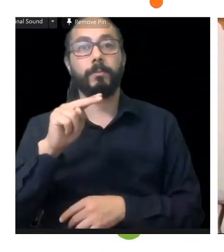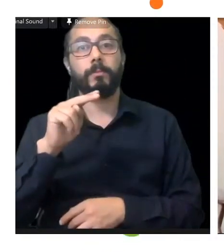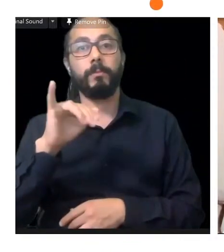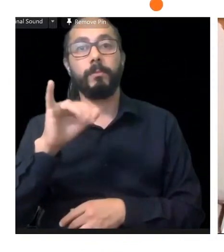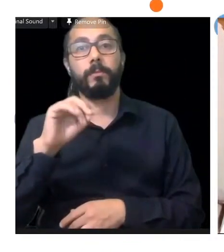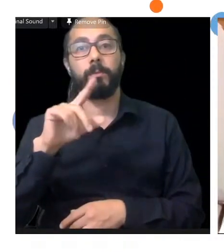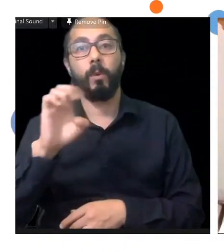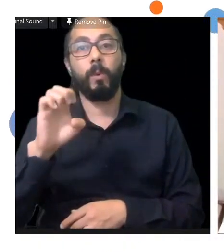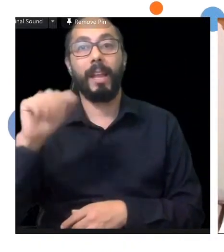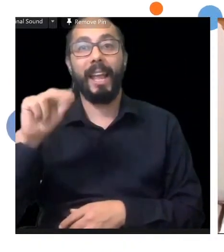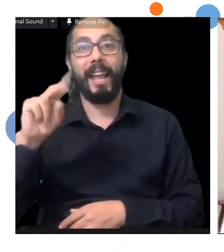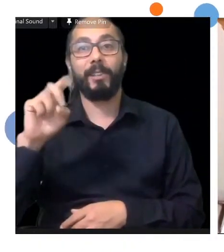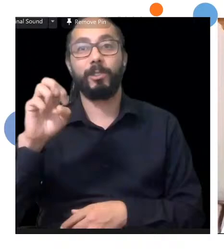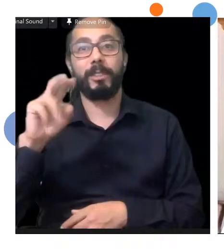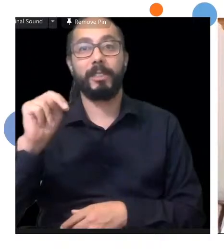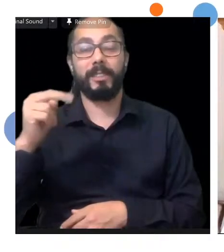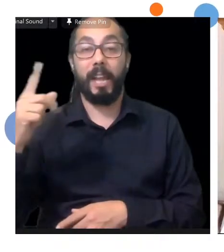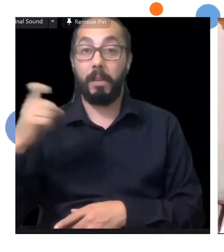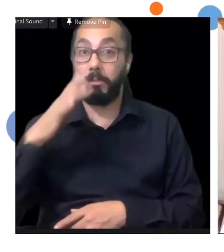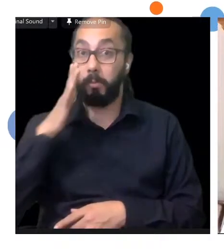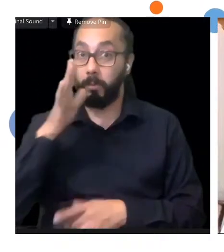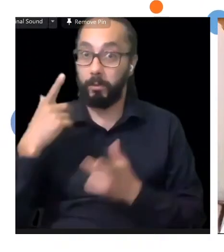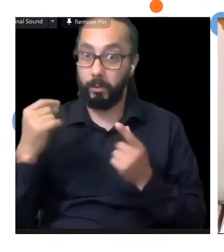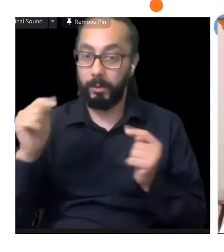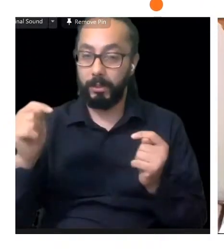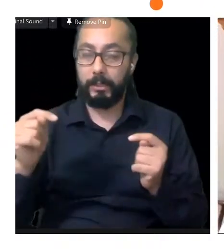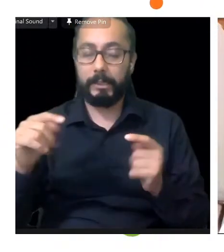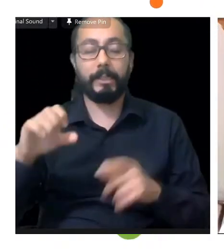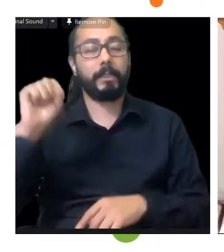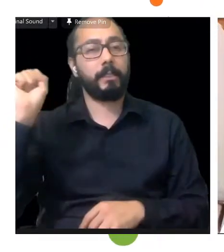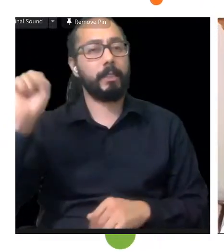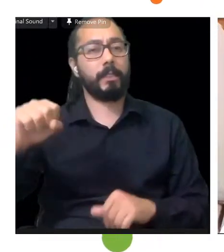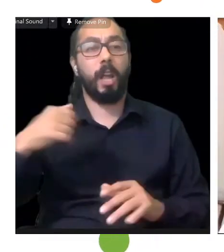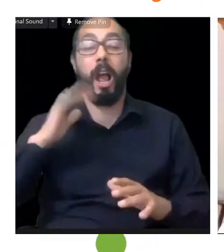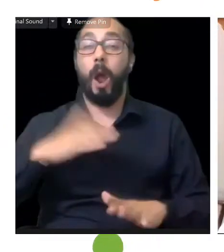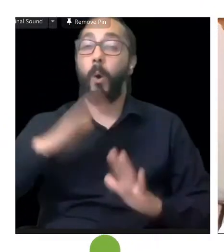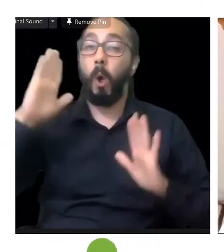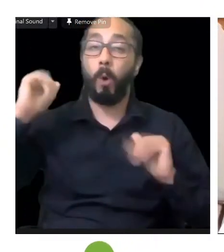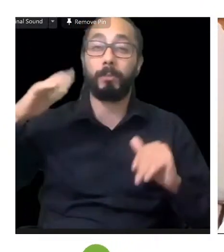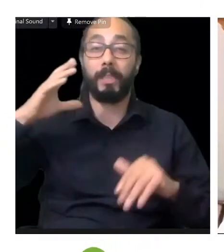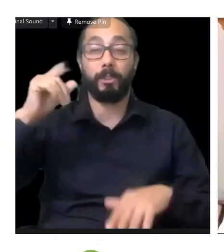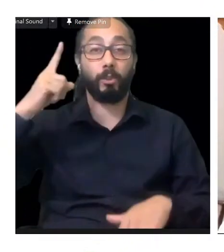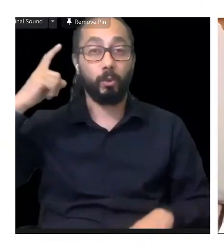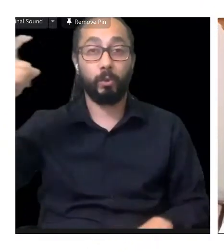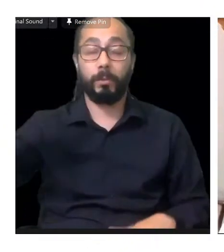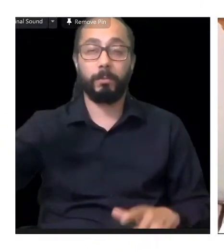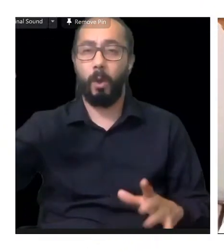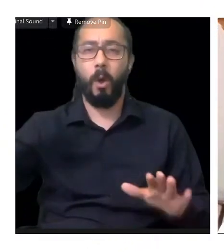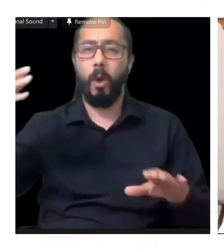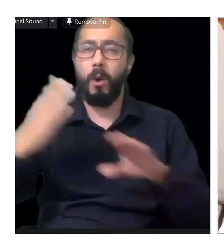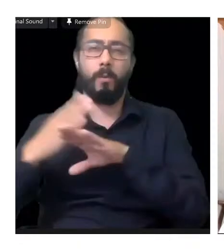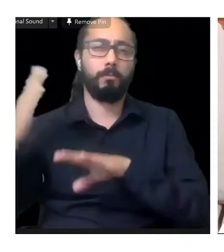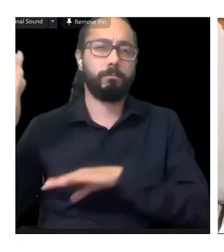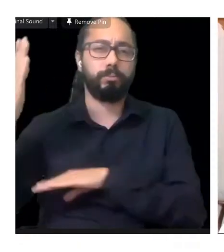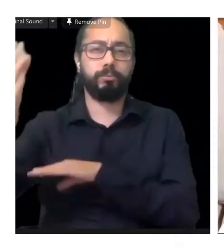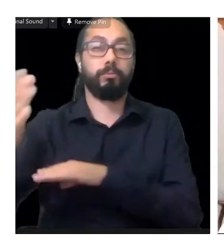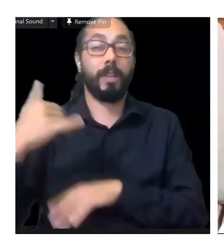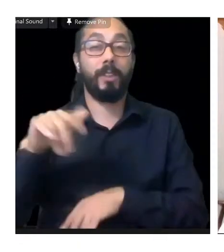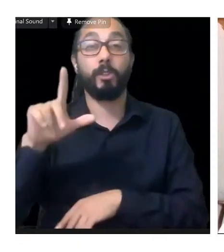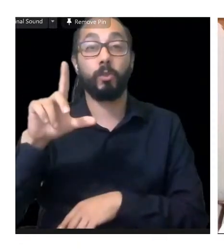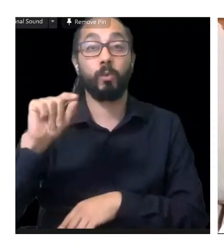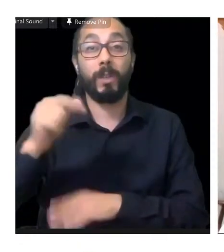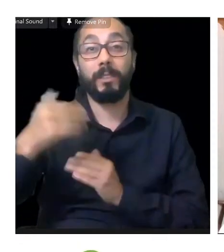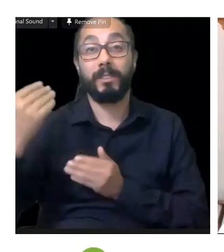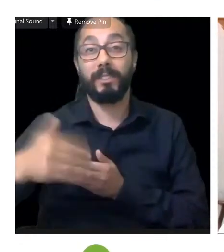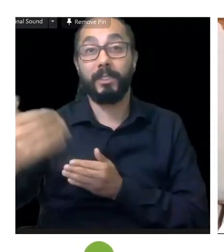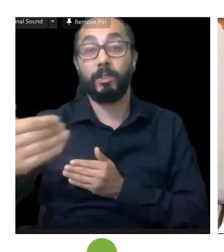and it has exceeded our hopes and dreams by a long shot. Over 20 sessions, and you know, today's